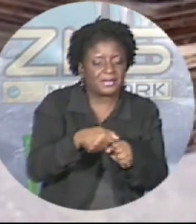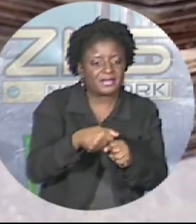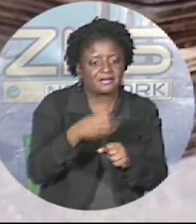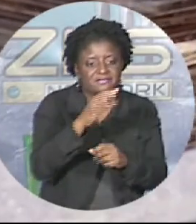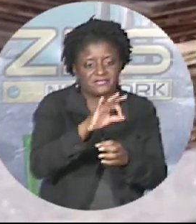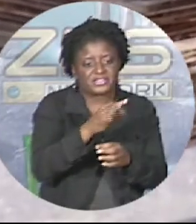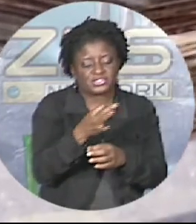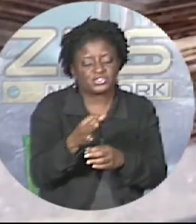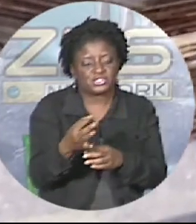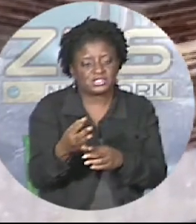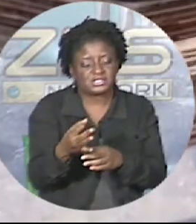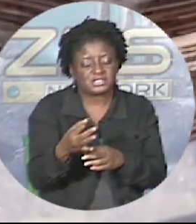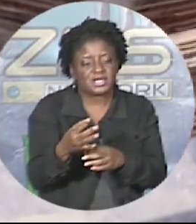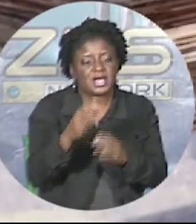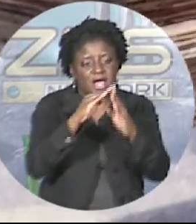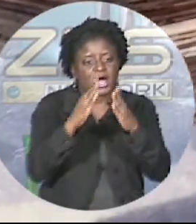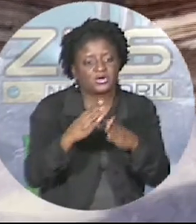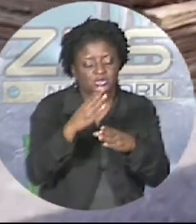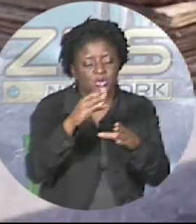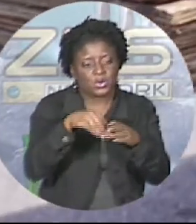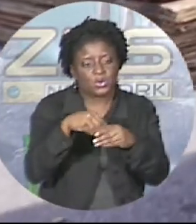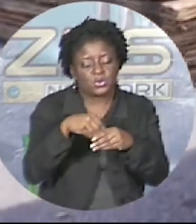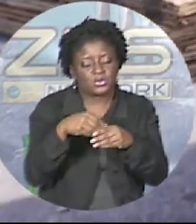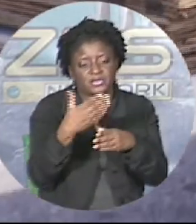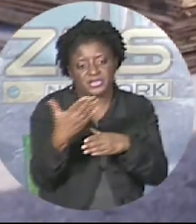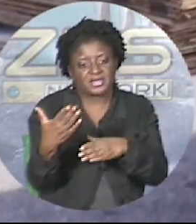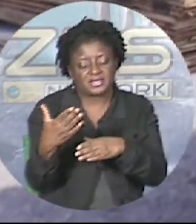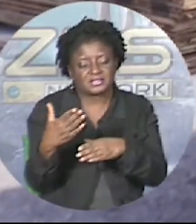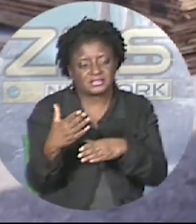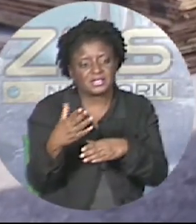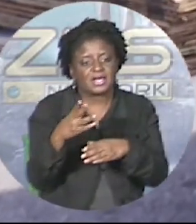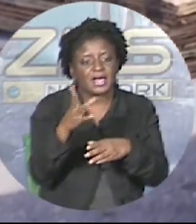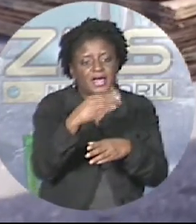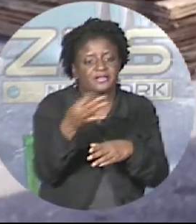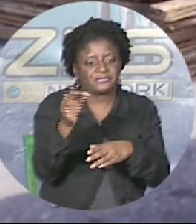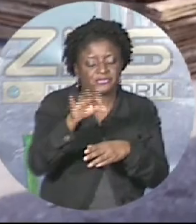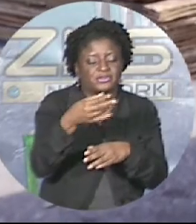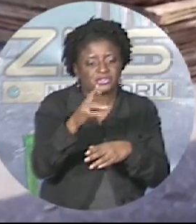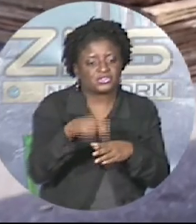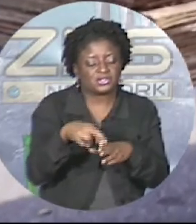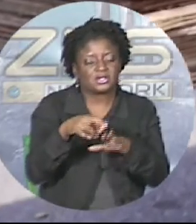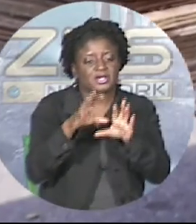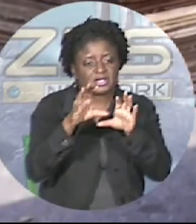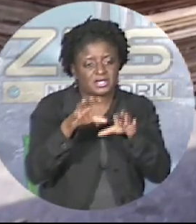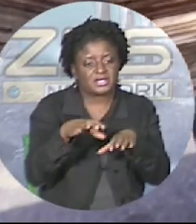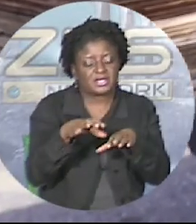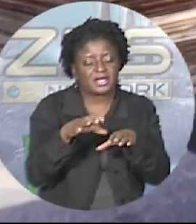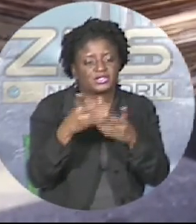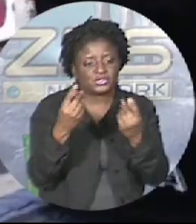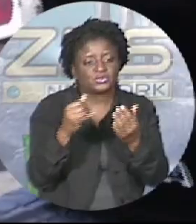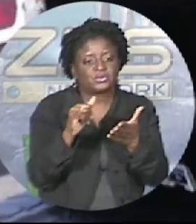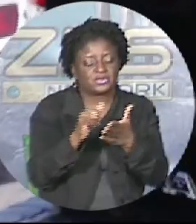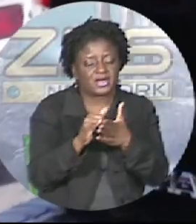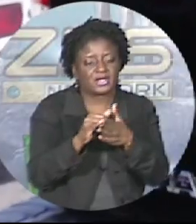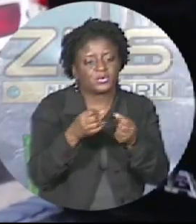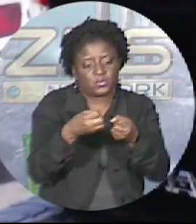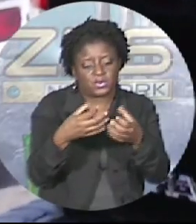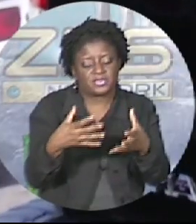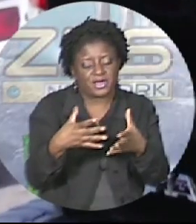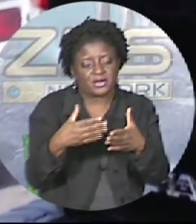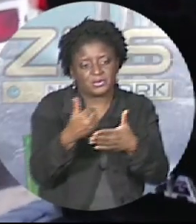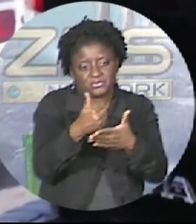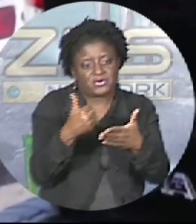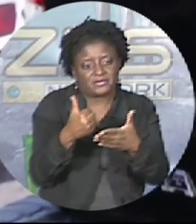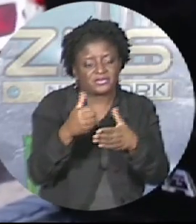appliances, and generators may make purchases from local business and may do so without prior approval from NEMA if purchases are less